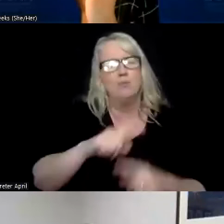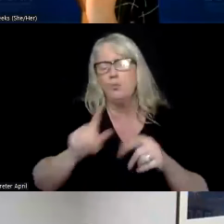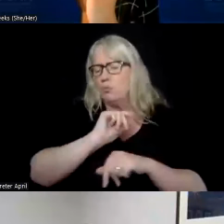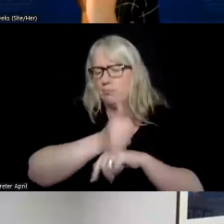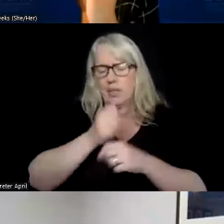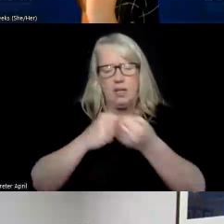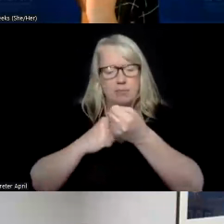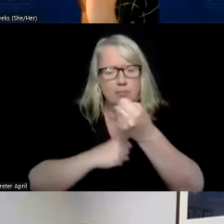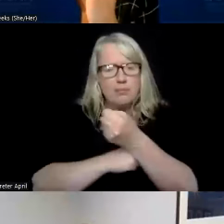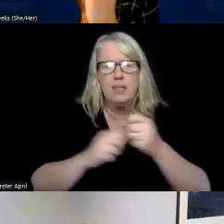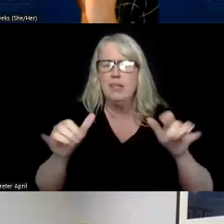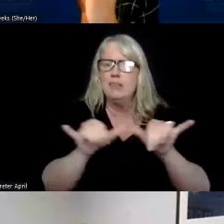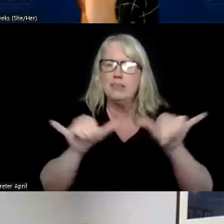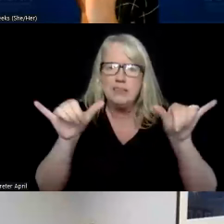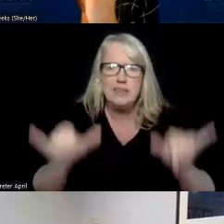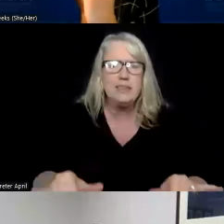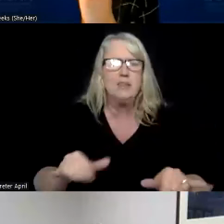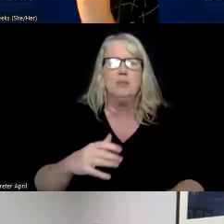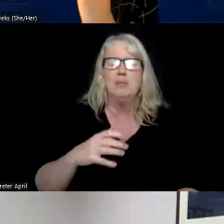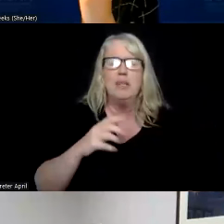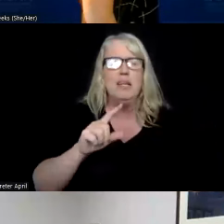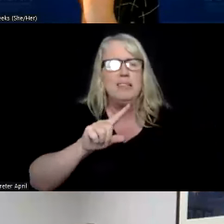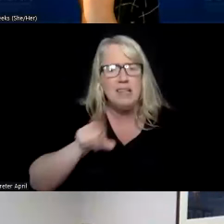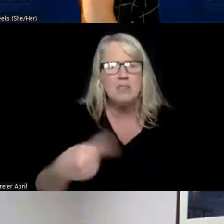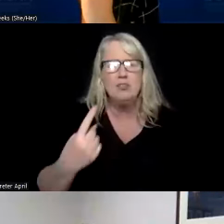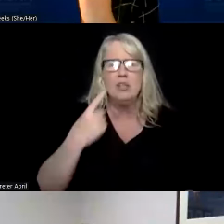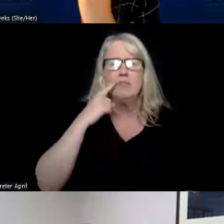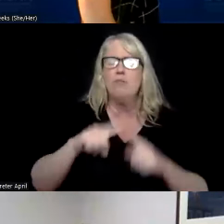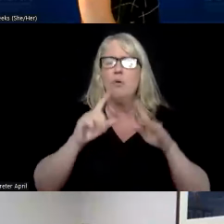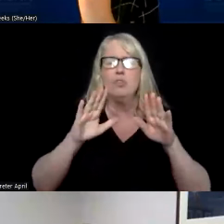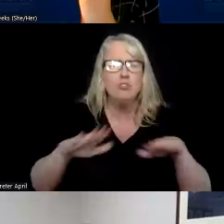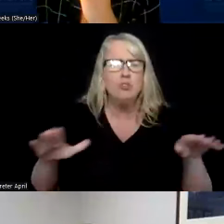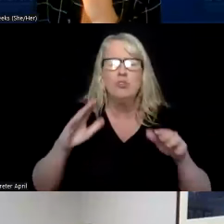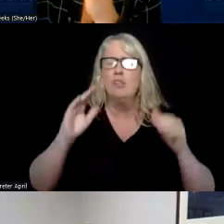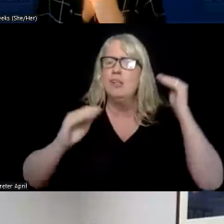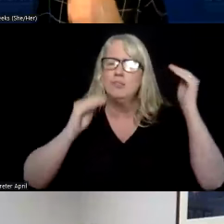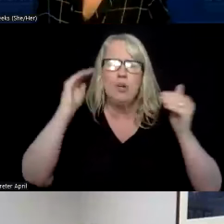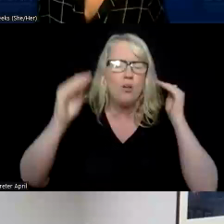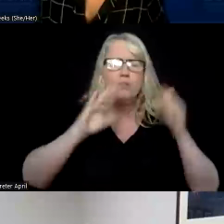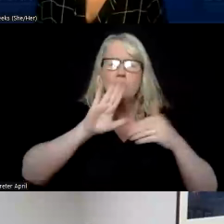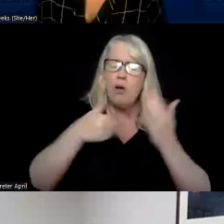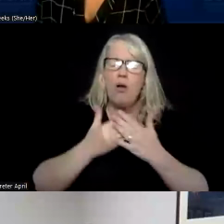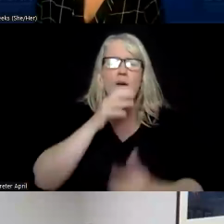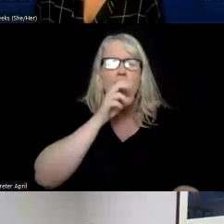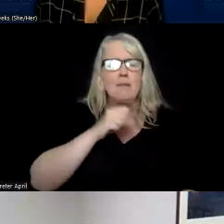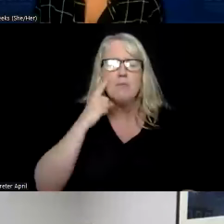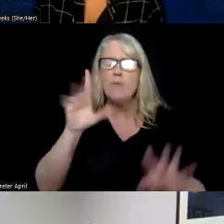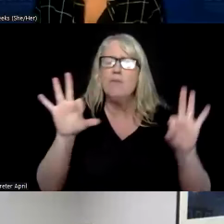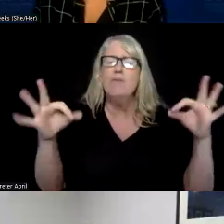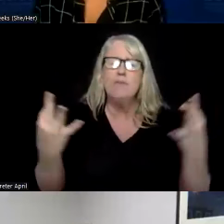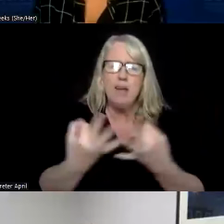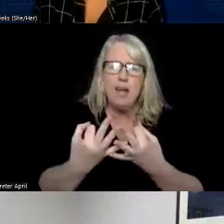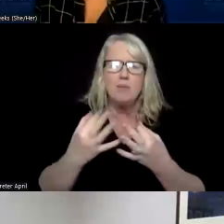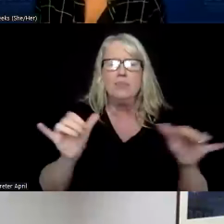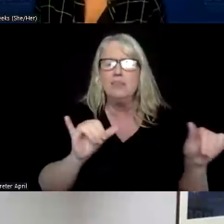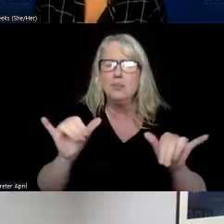systems in place. We have to have not just for children and for adults of all ages, but for the families as well, so that we